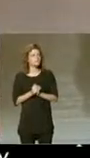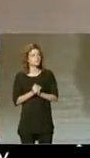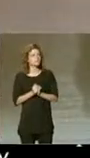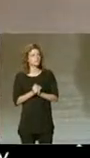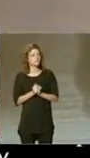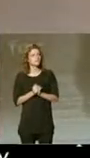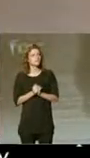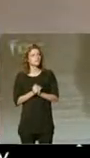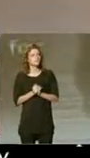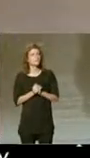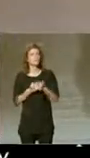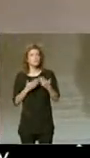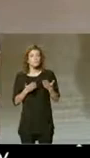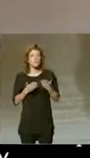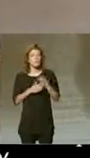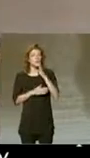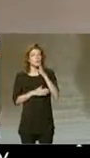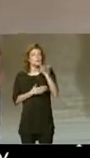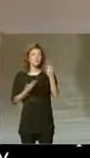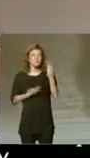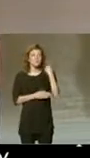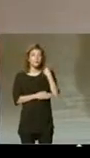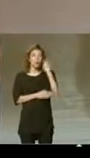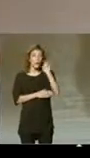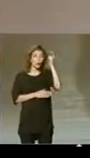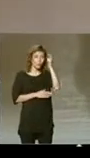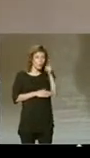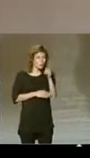use of that product.